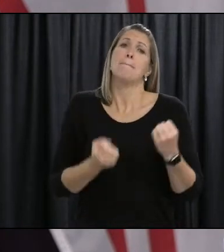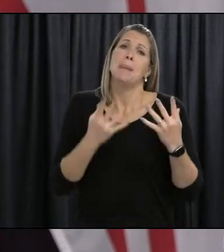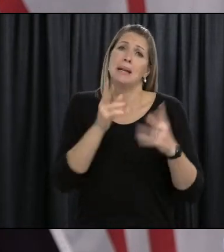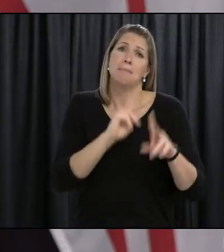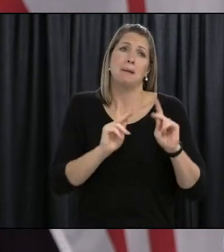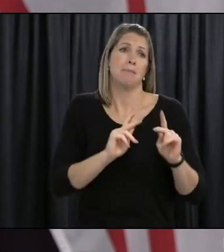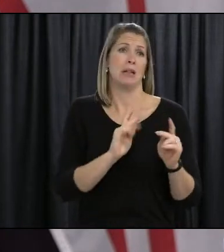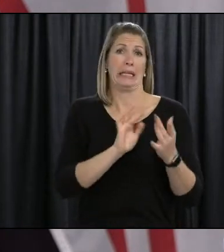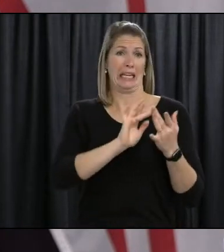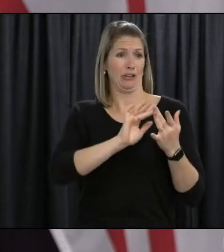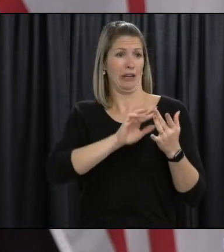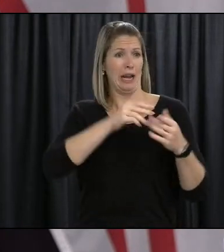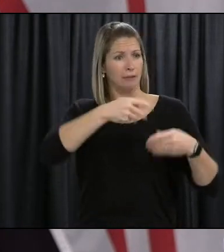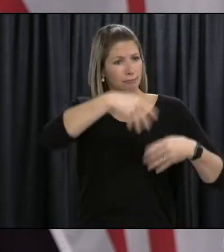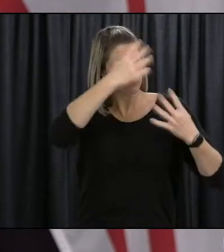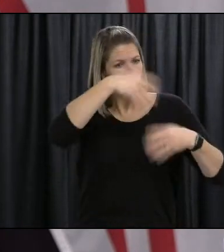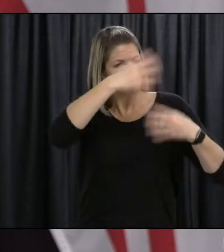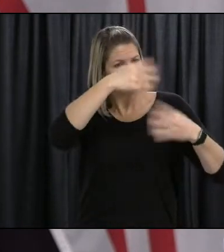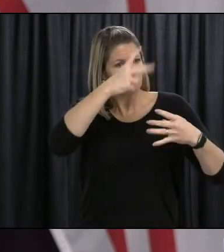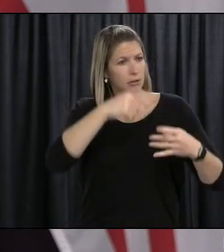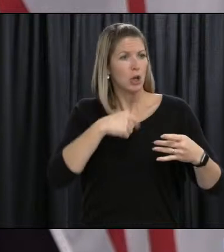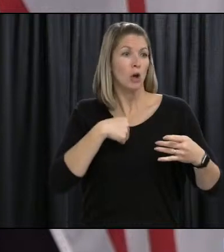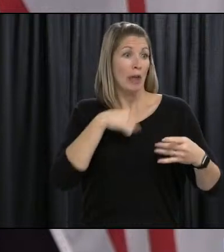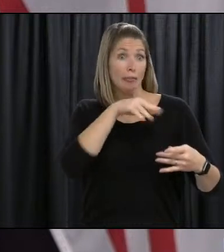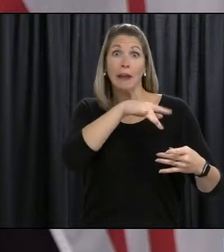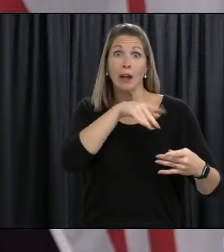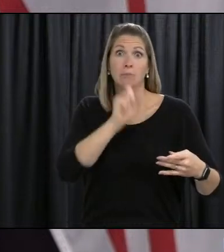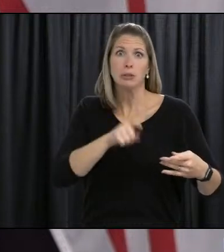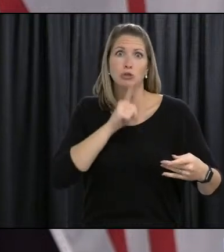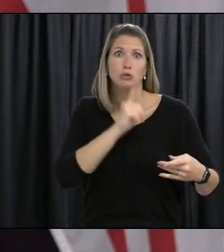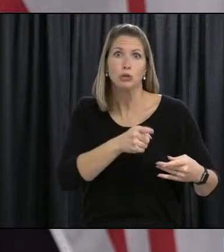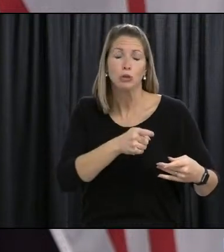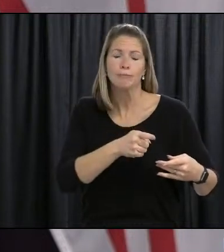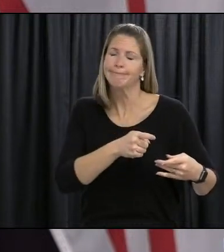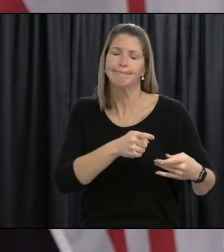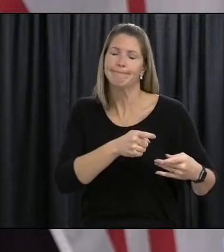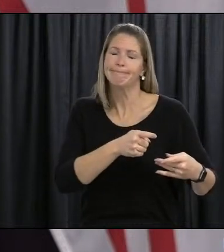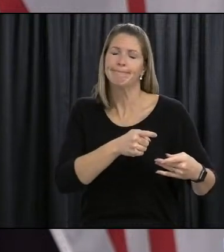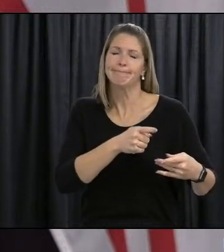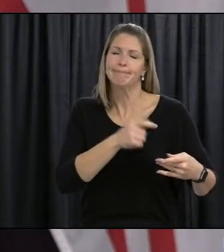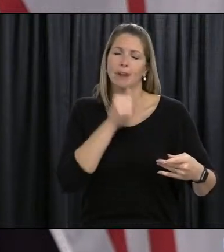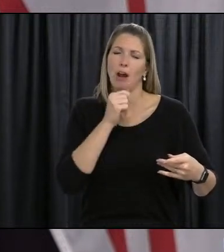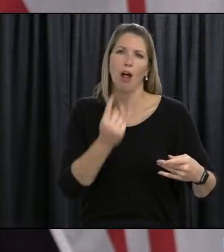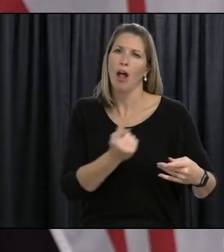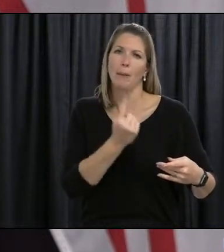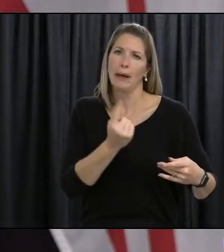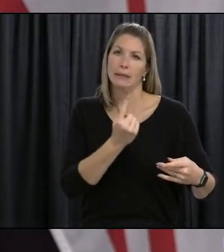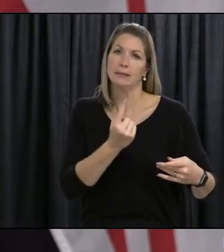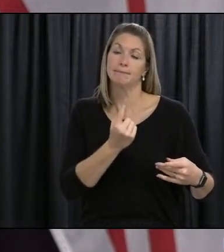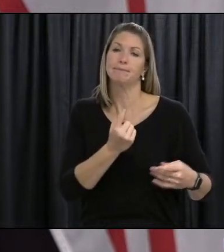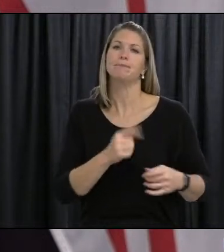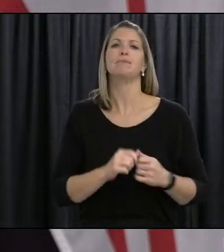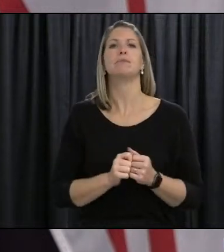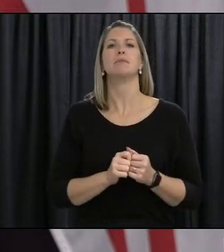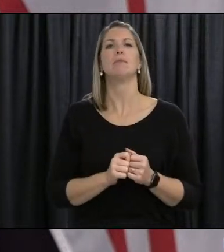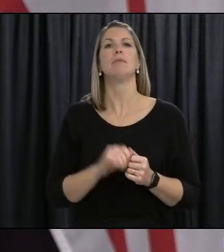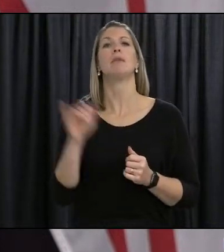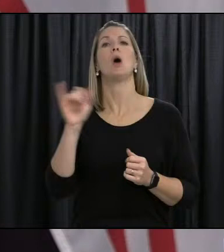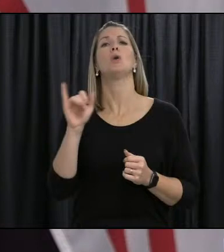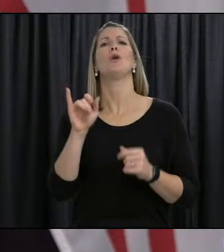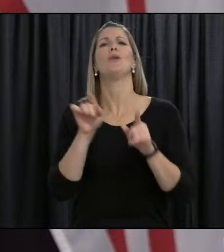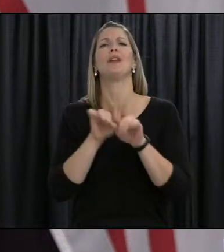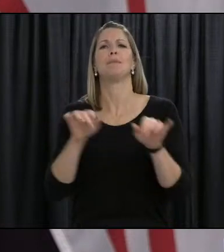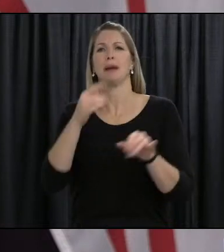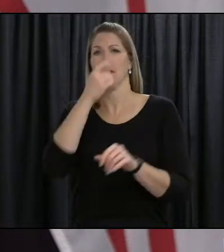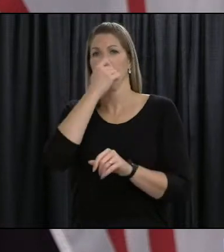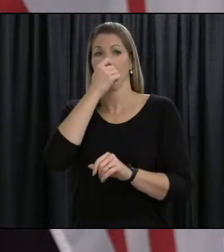true. I will echo Dr. Fitzgerald's comments about the flu shots. We have a limited breakdown